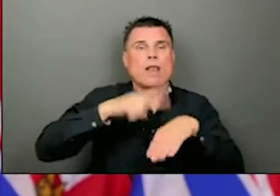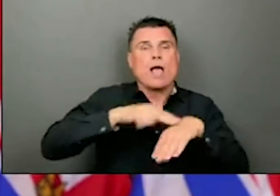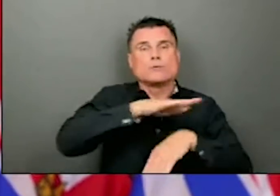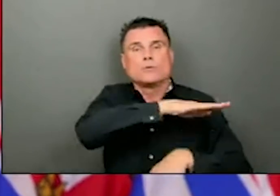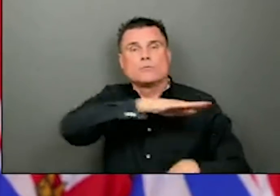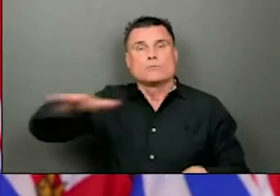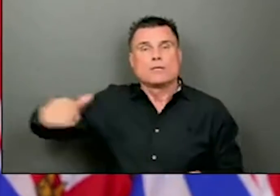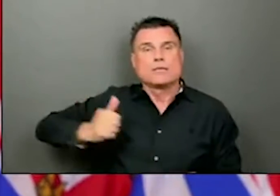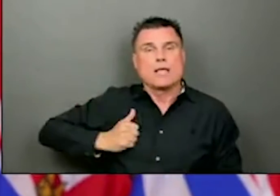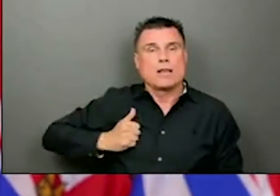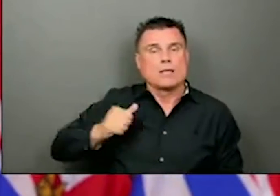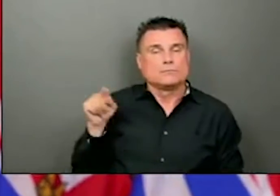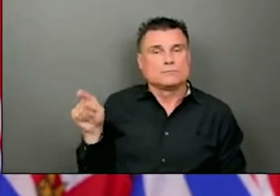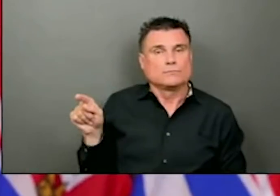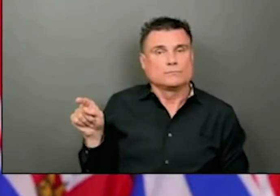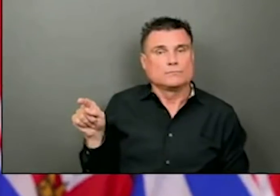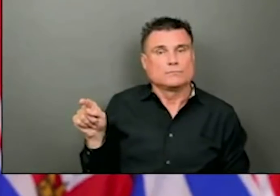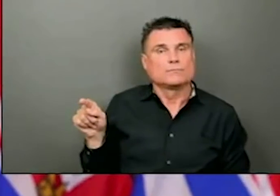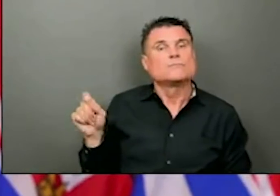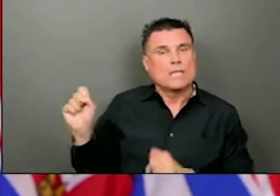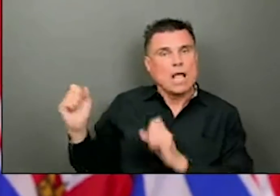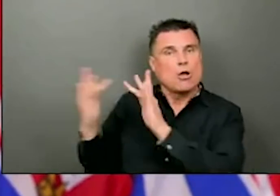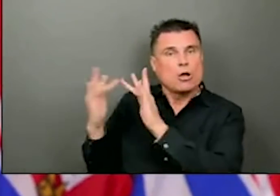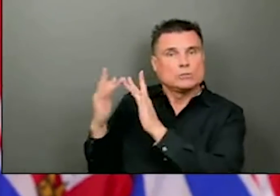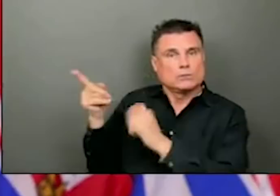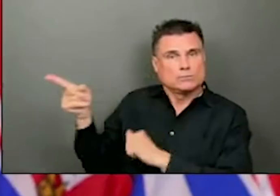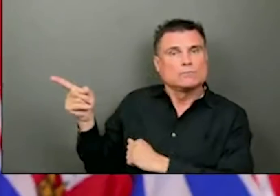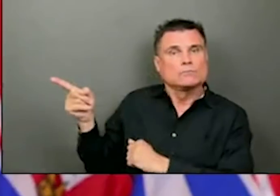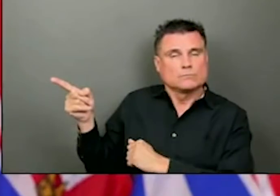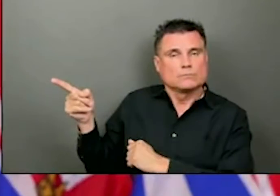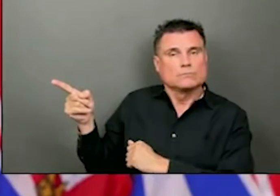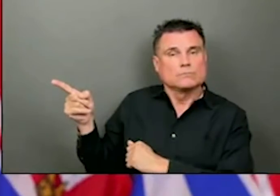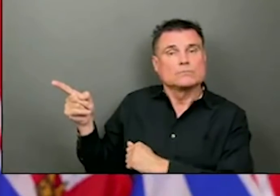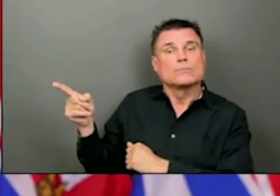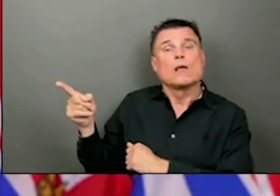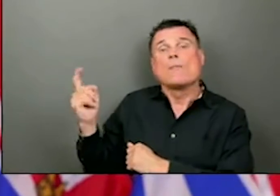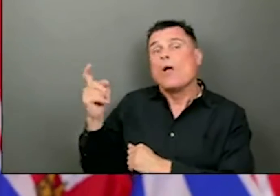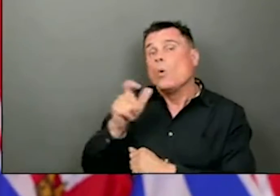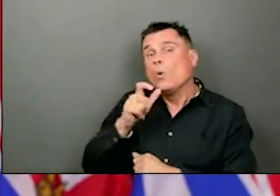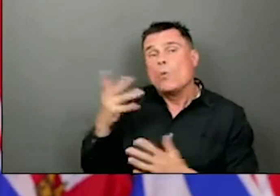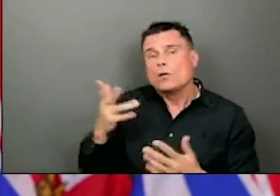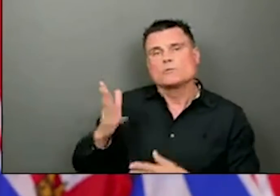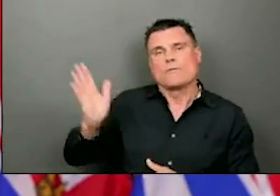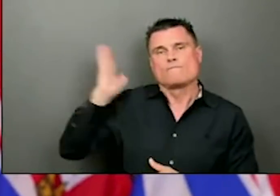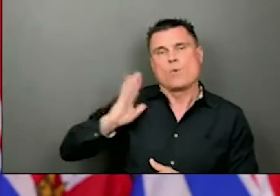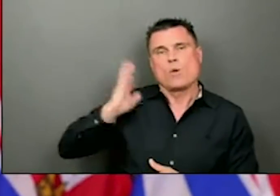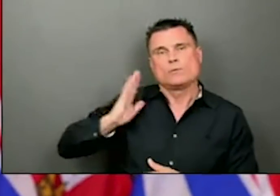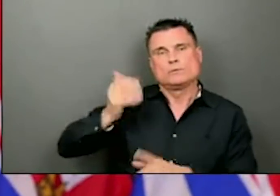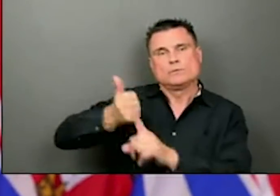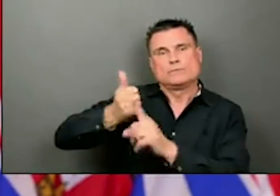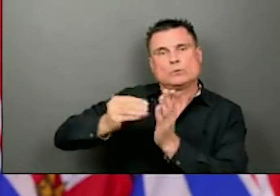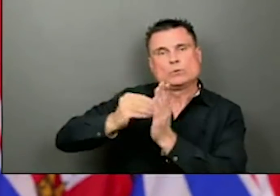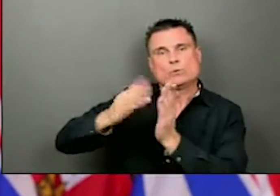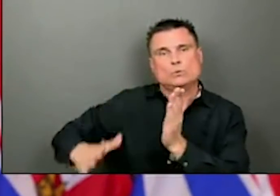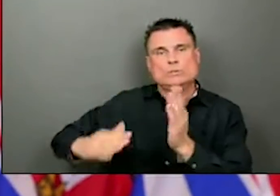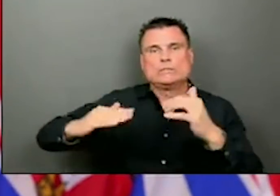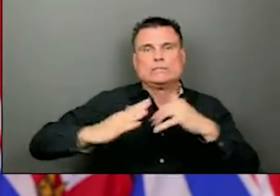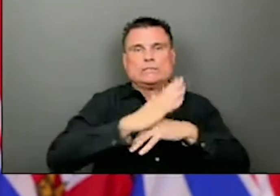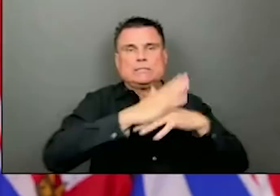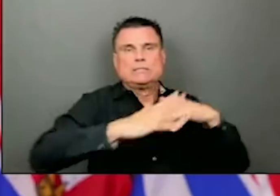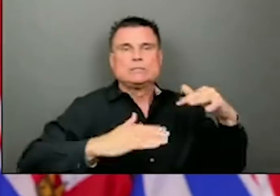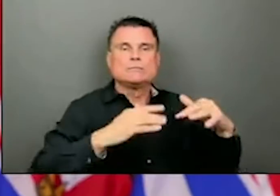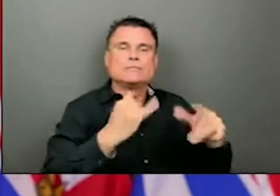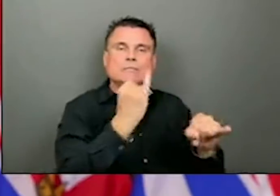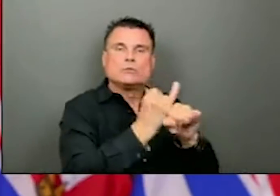that has been set up to provide support from former residential school students and those affected. Access emotional and